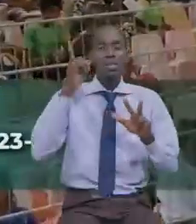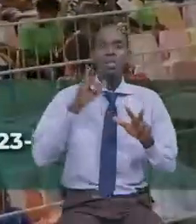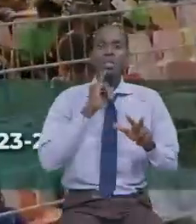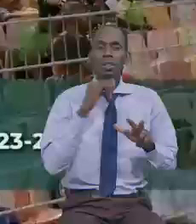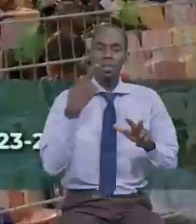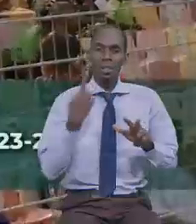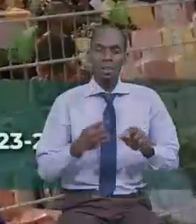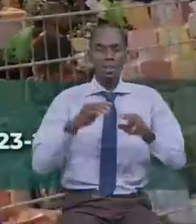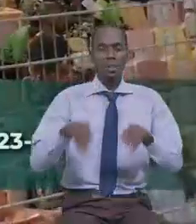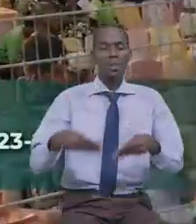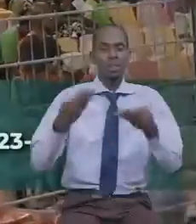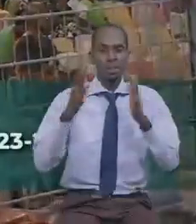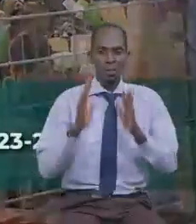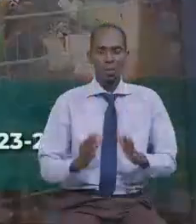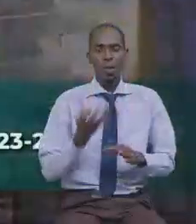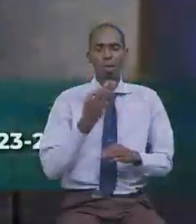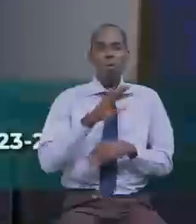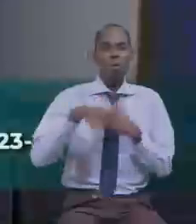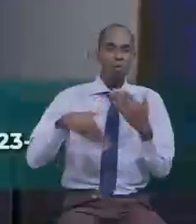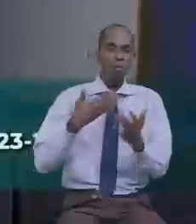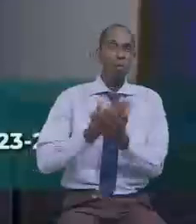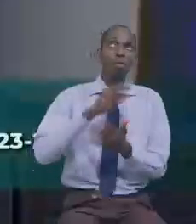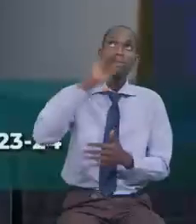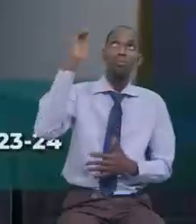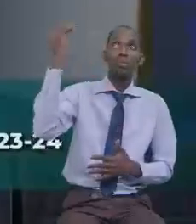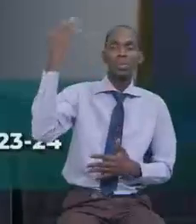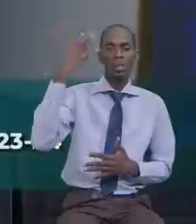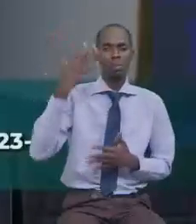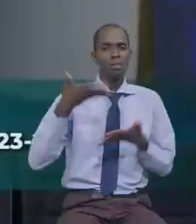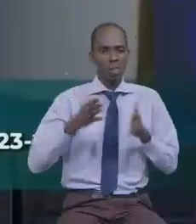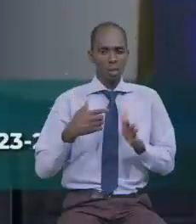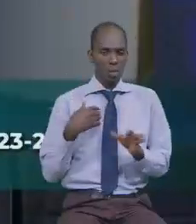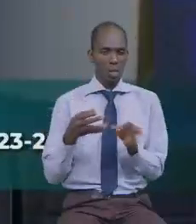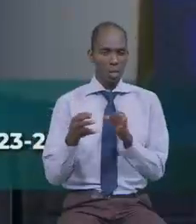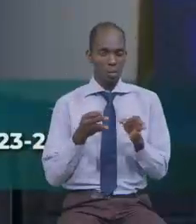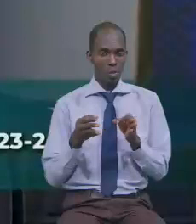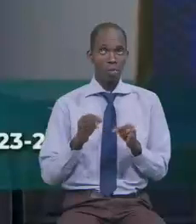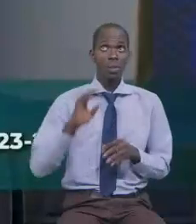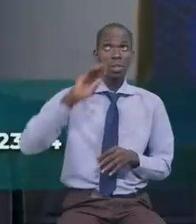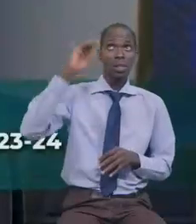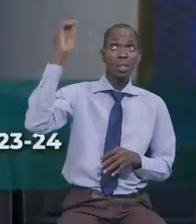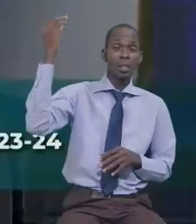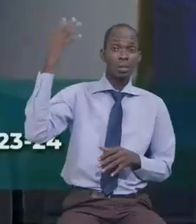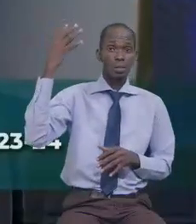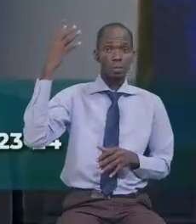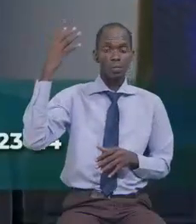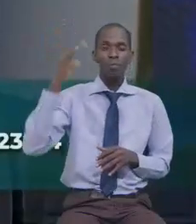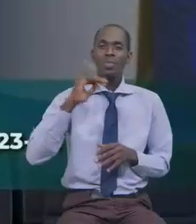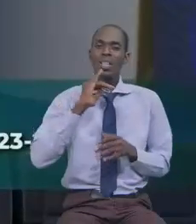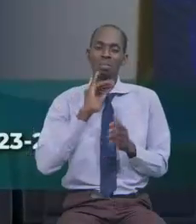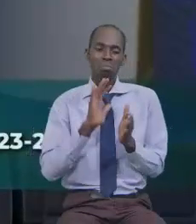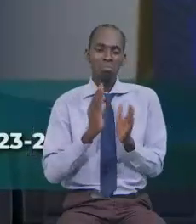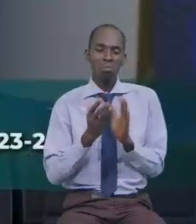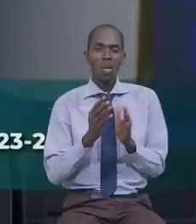The source of all grace. Let me explain. Grace is like